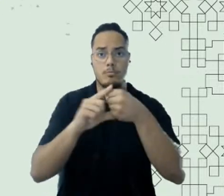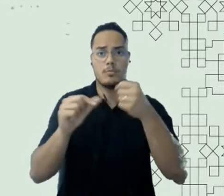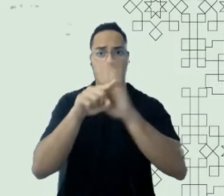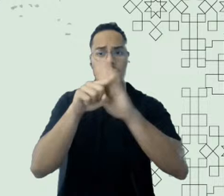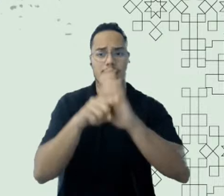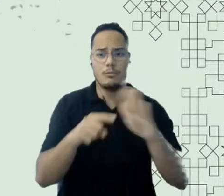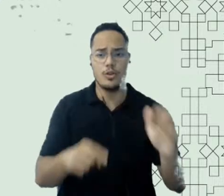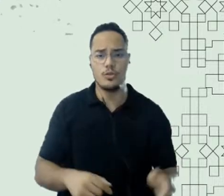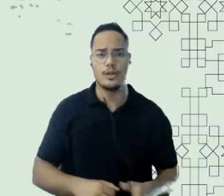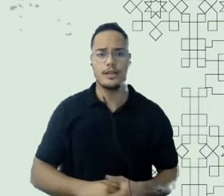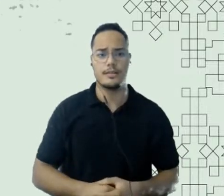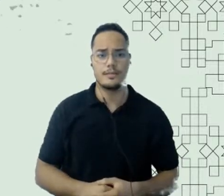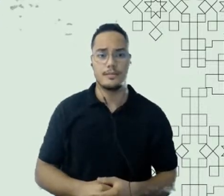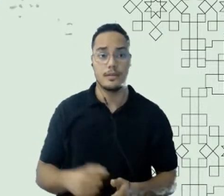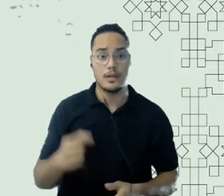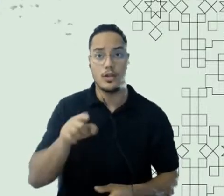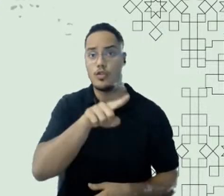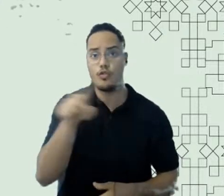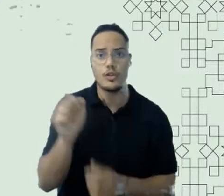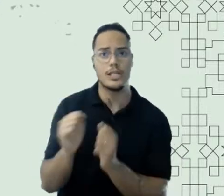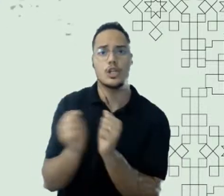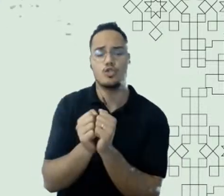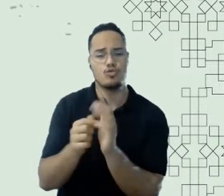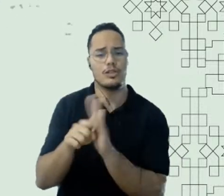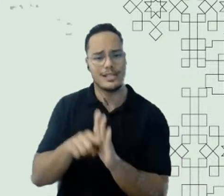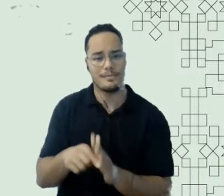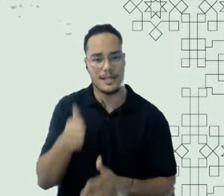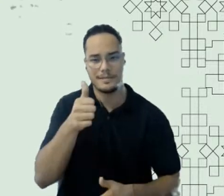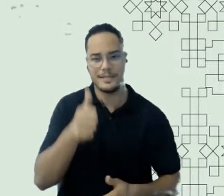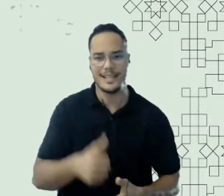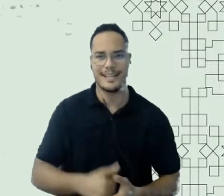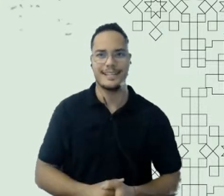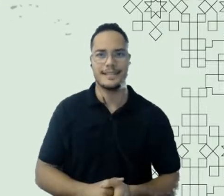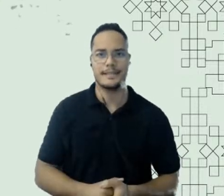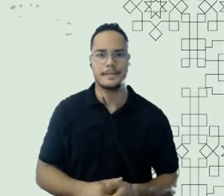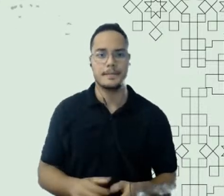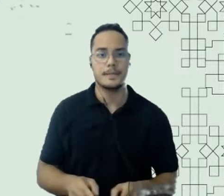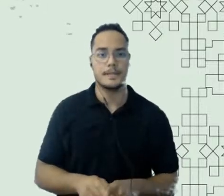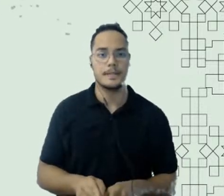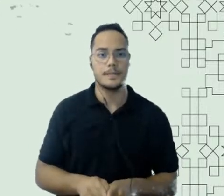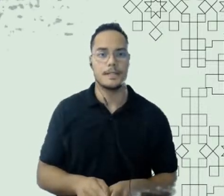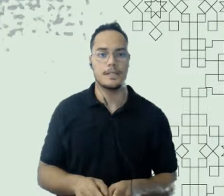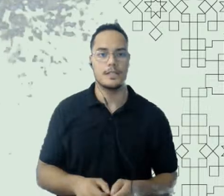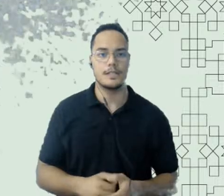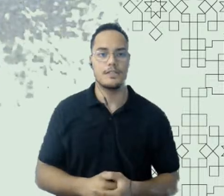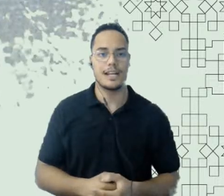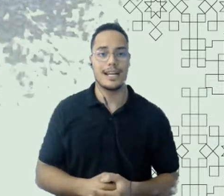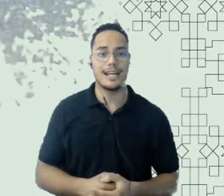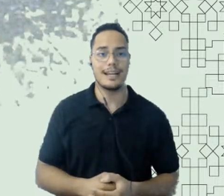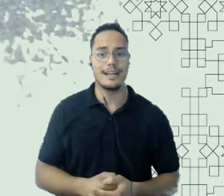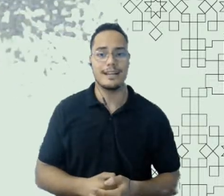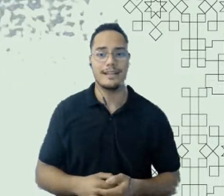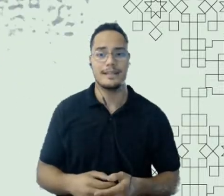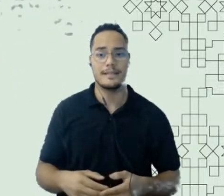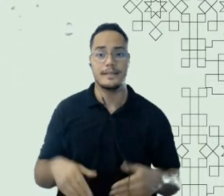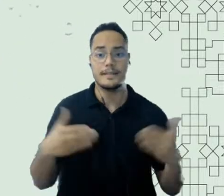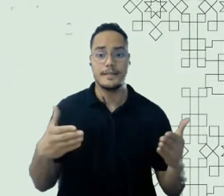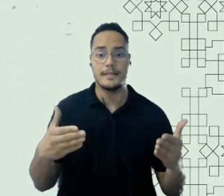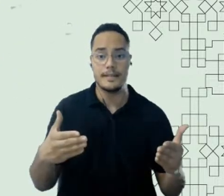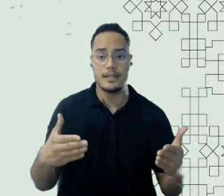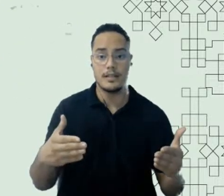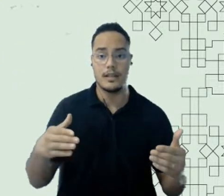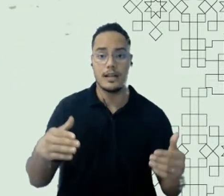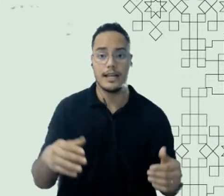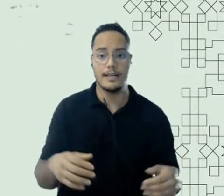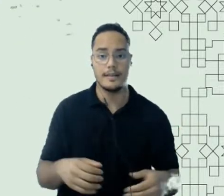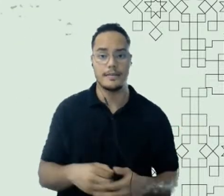it. In reaction to the introduction by Sergio, and also